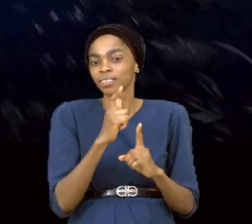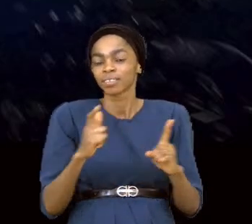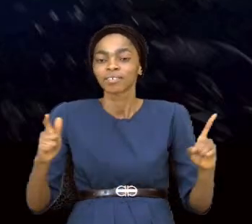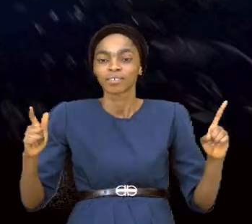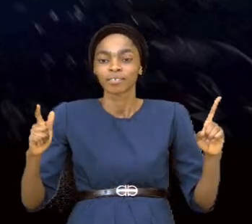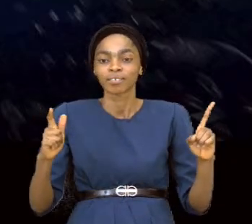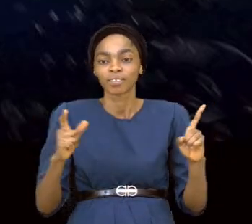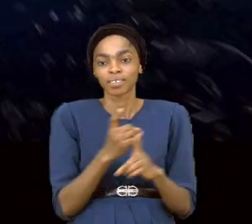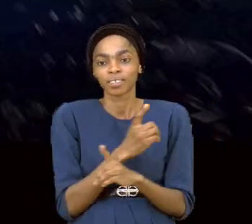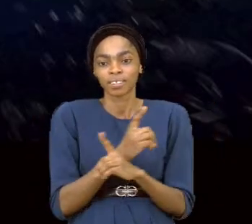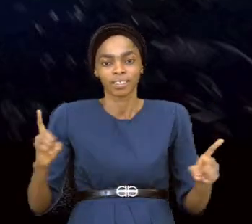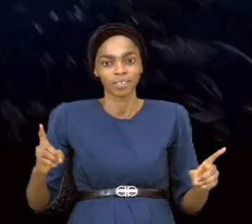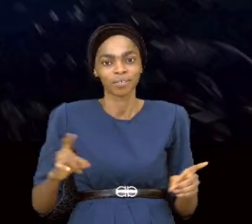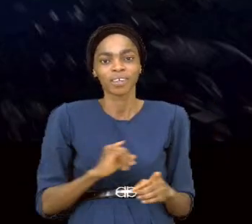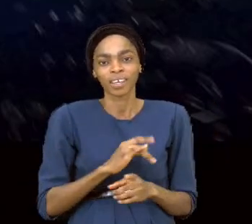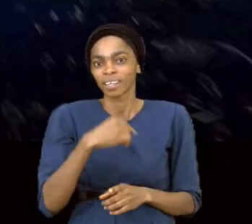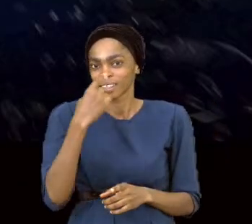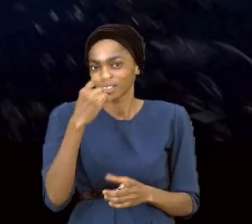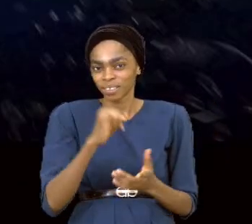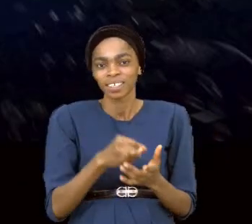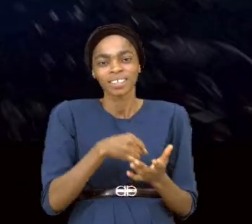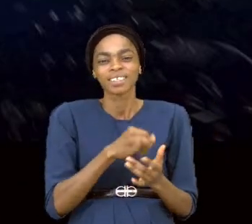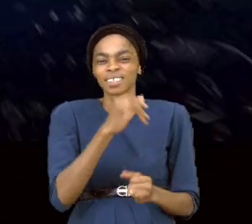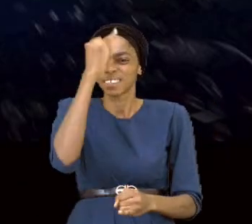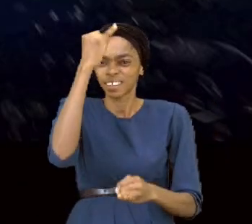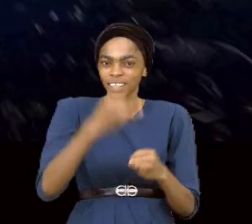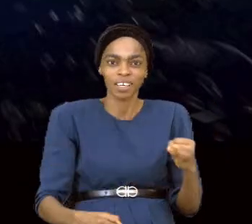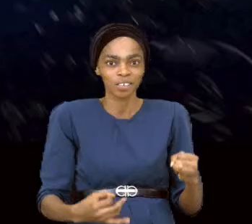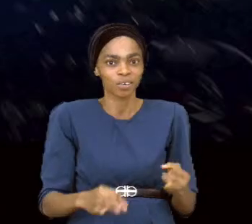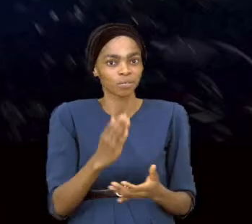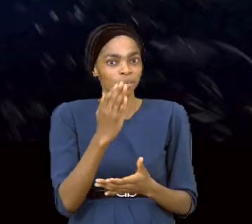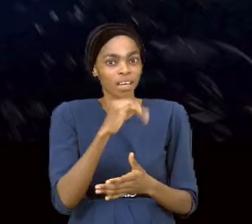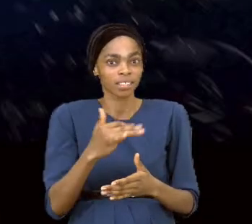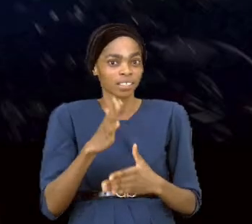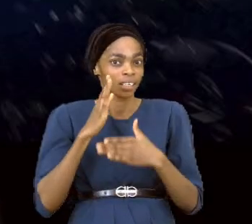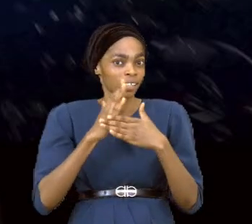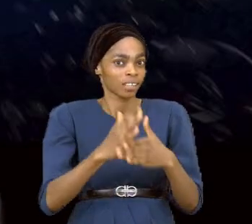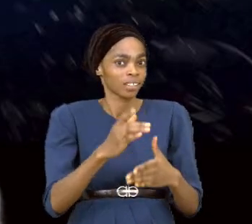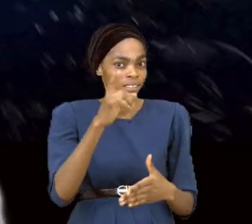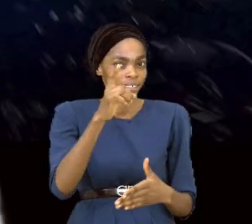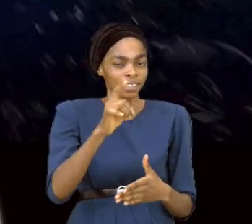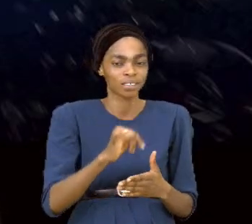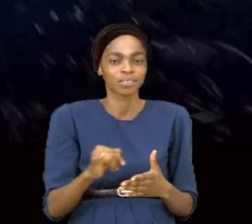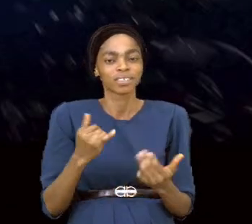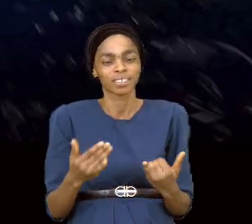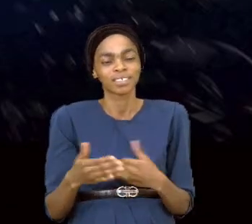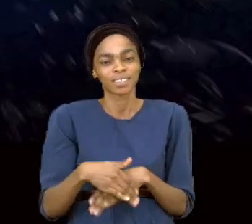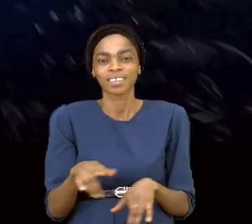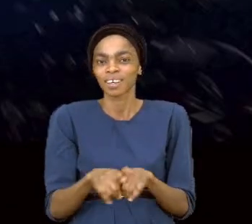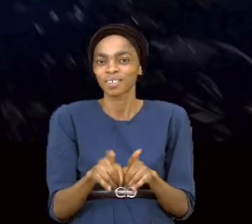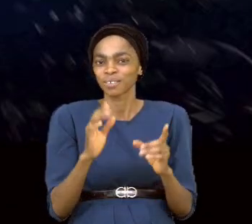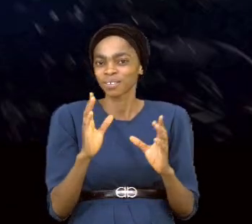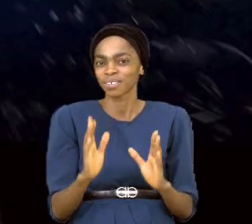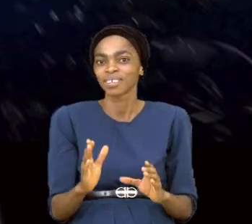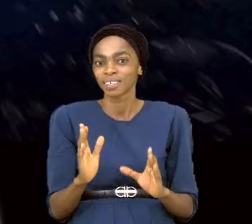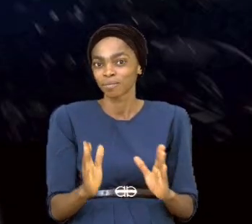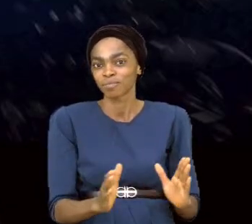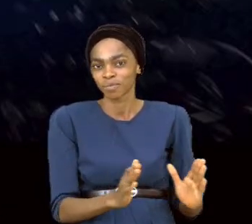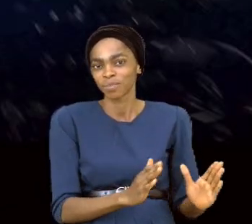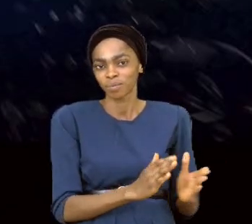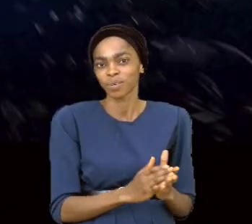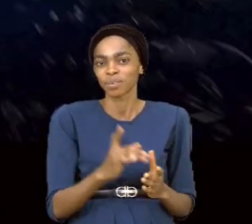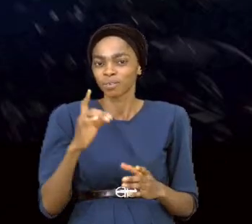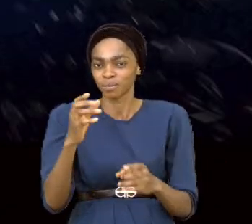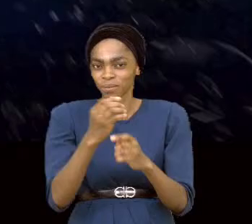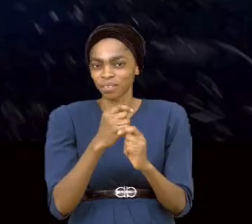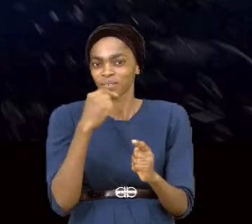I tell you, it's the end of whatever has held you bound. Because tonight, as you get ready to receive the word of deliverance